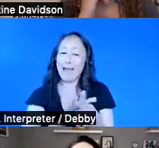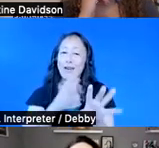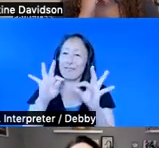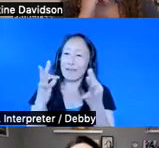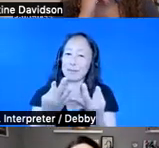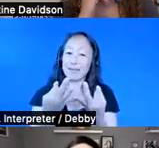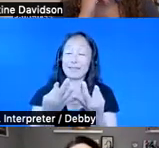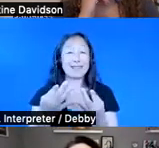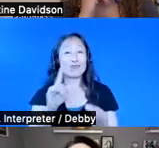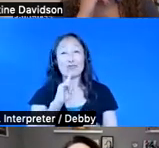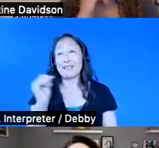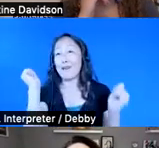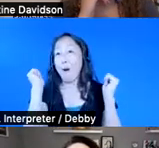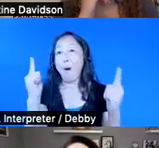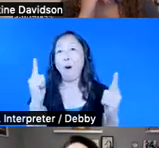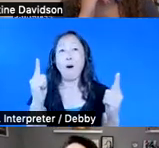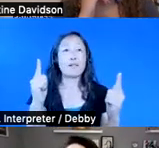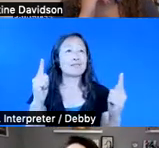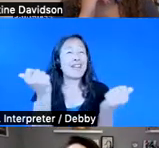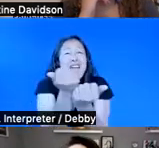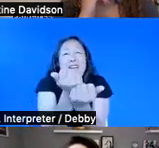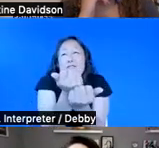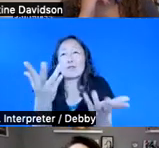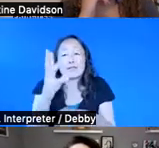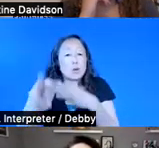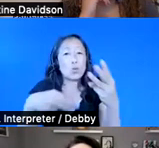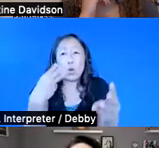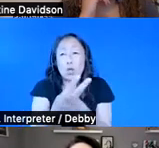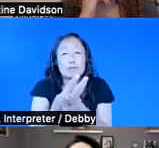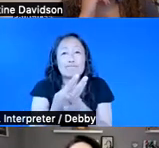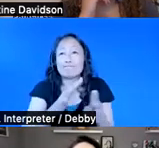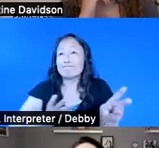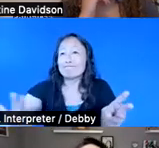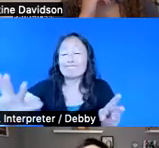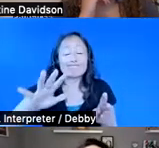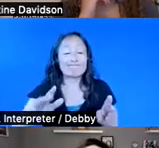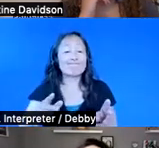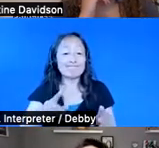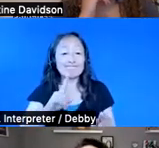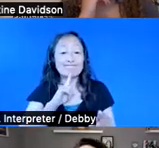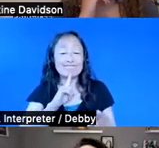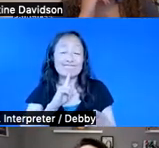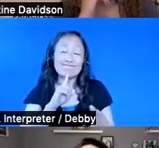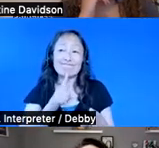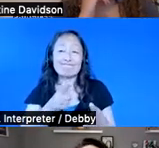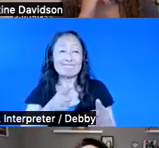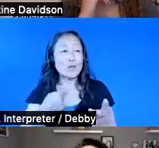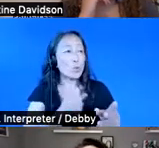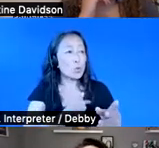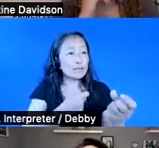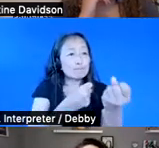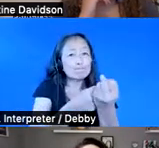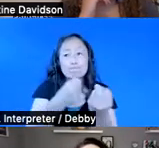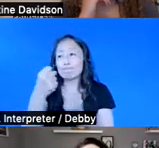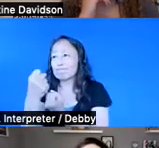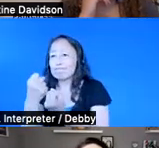of creation and the reciprocity that goes along with that. And when we look at